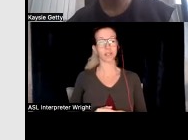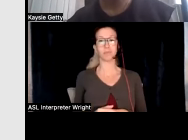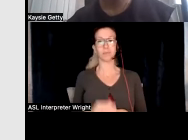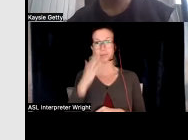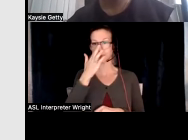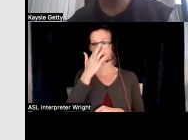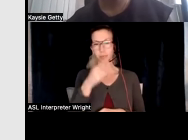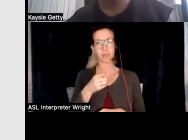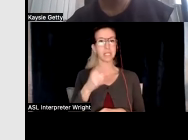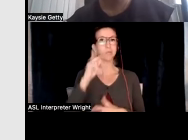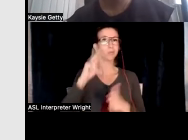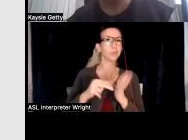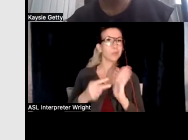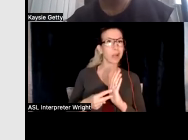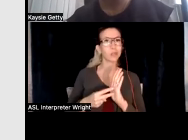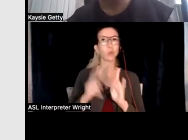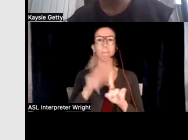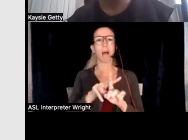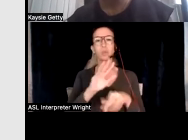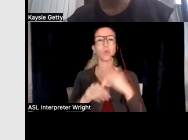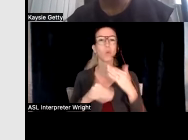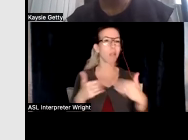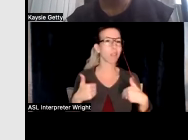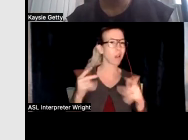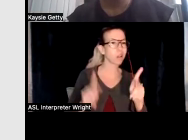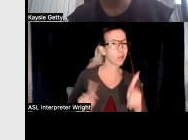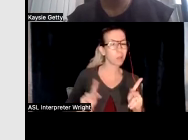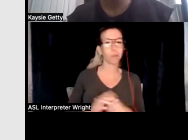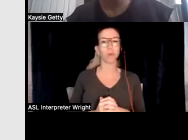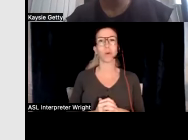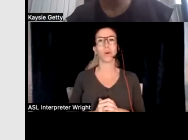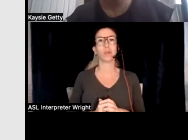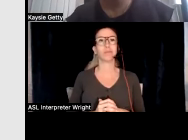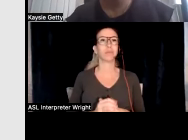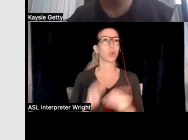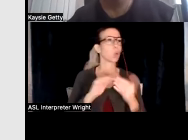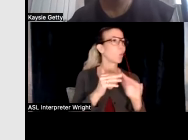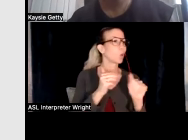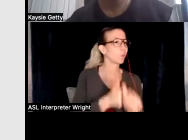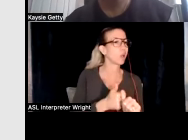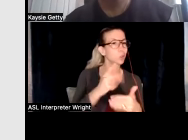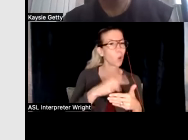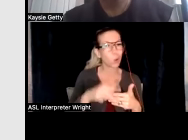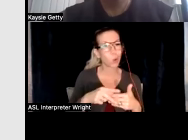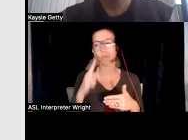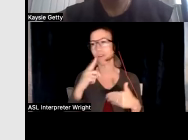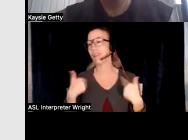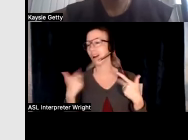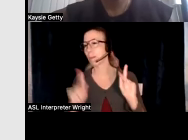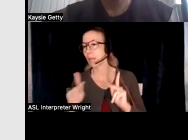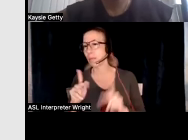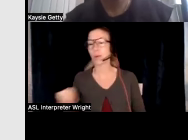it resonates with after-school programs, community-based youth programs, programs for young people who are